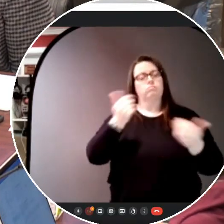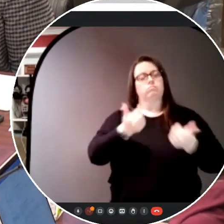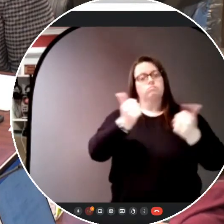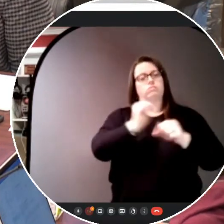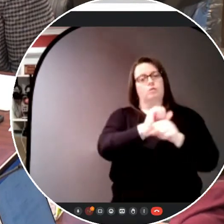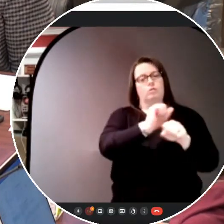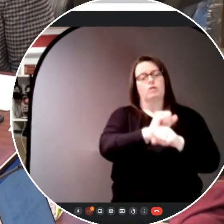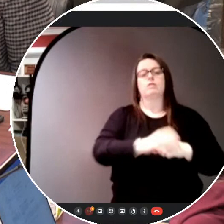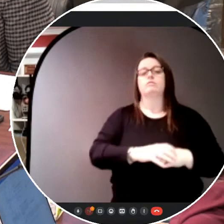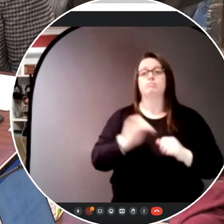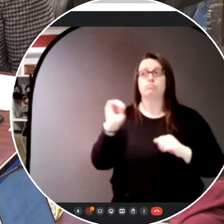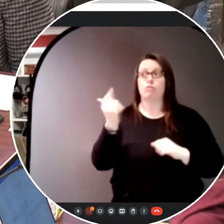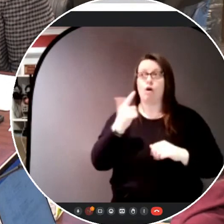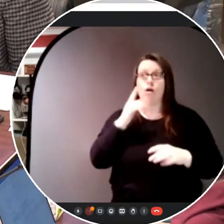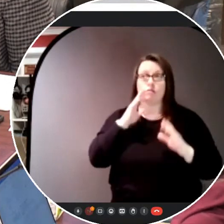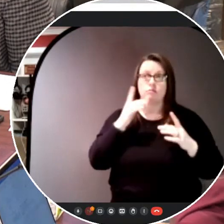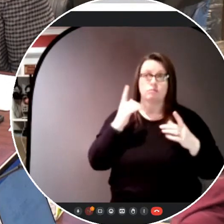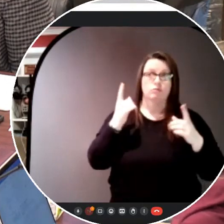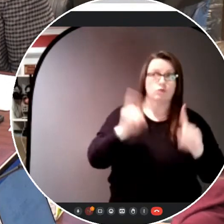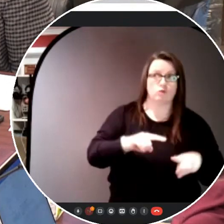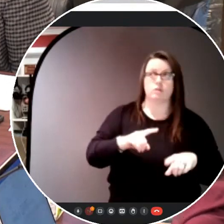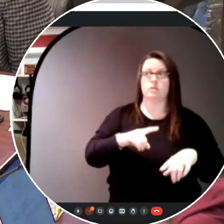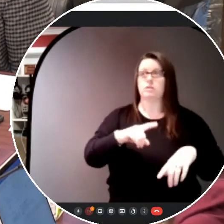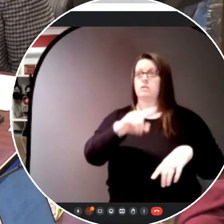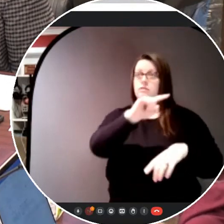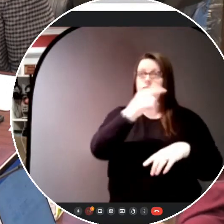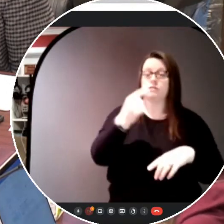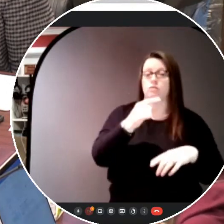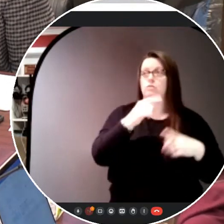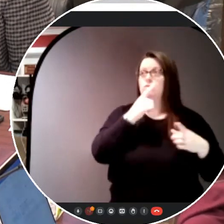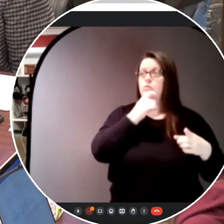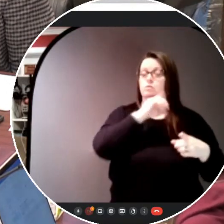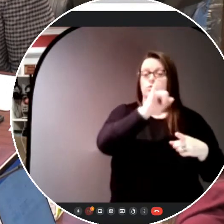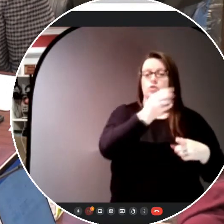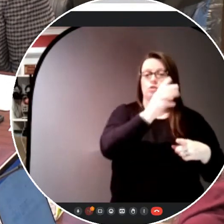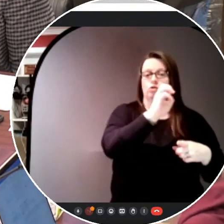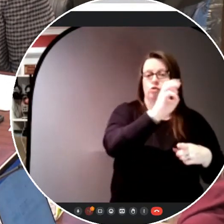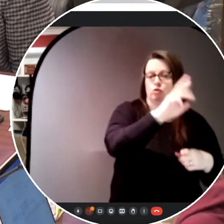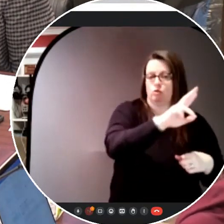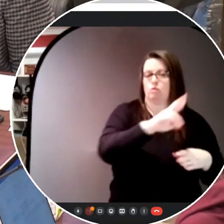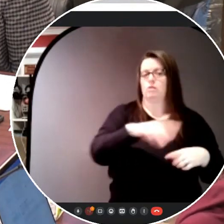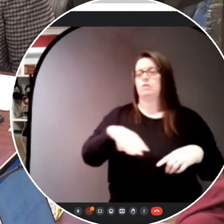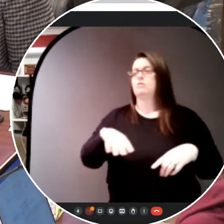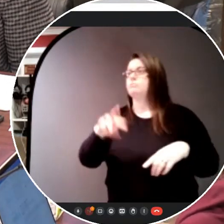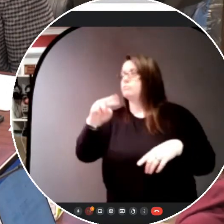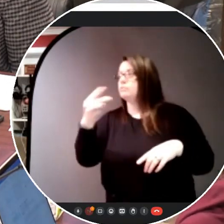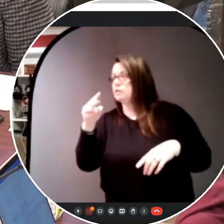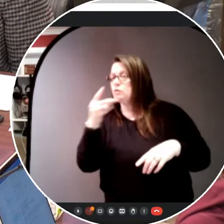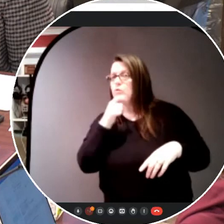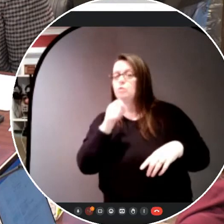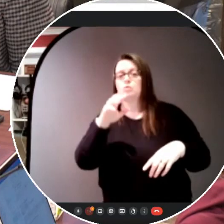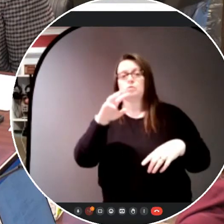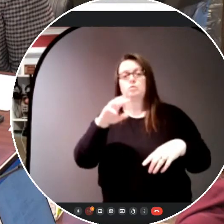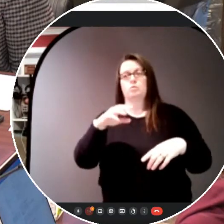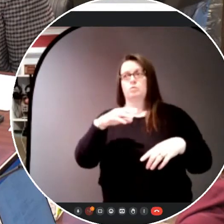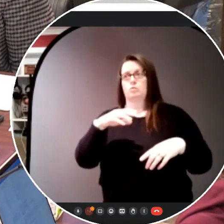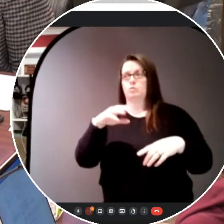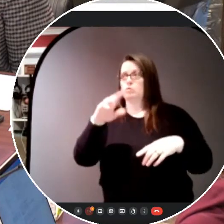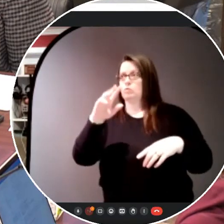Trustee Jewer. Seconded. Thank you to Trustee White. Any